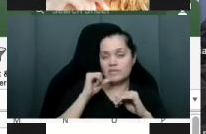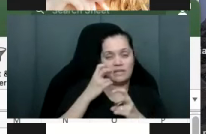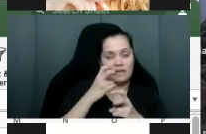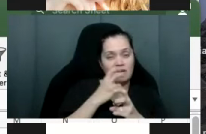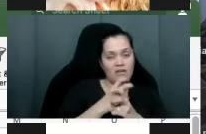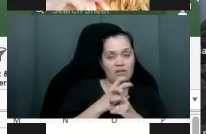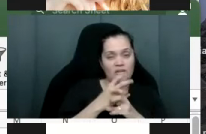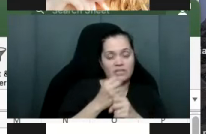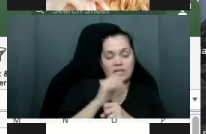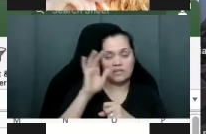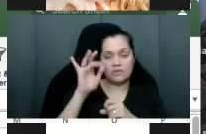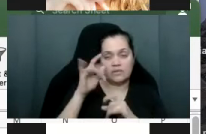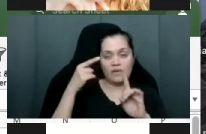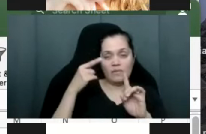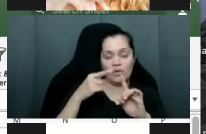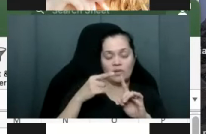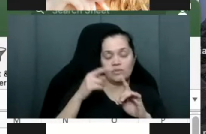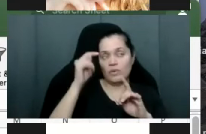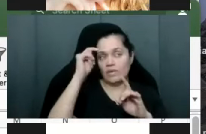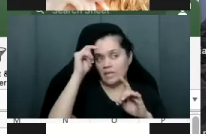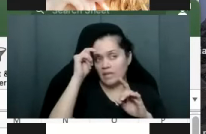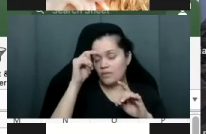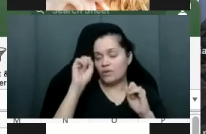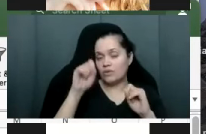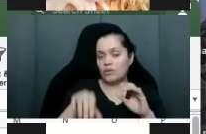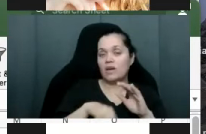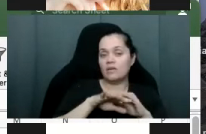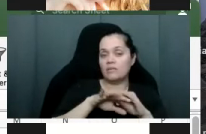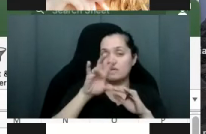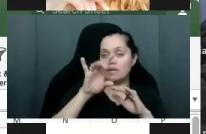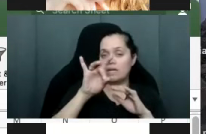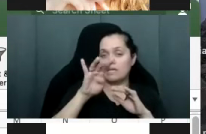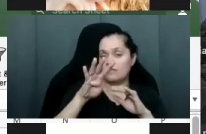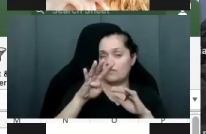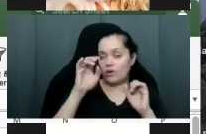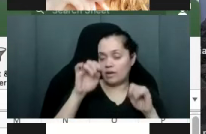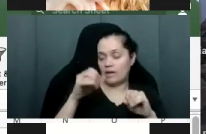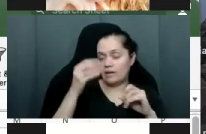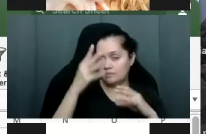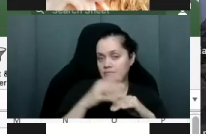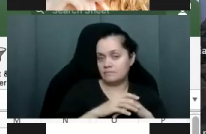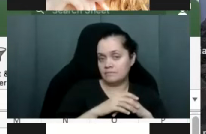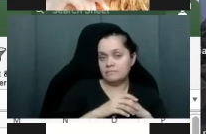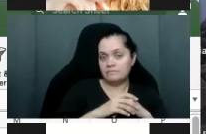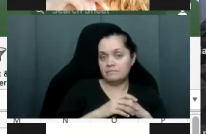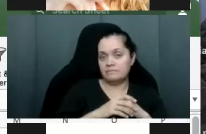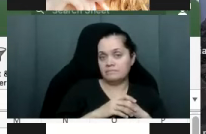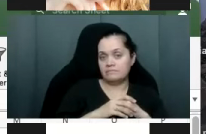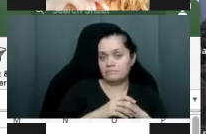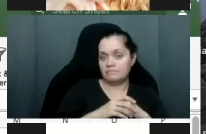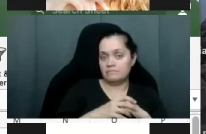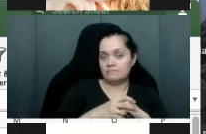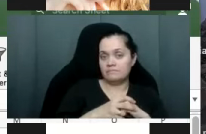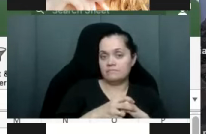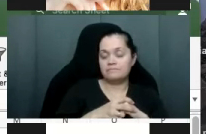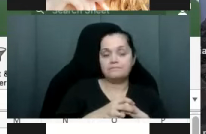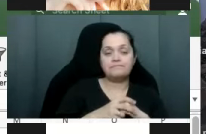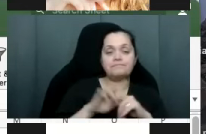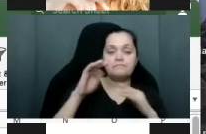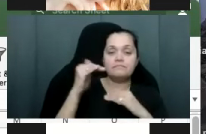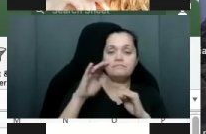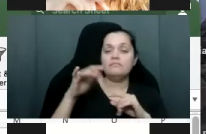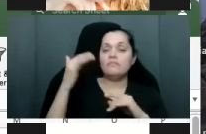get 25 when theoretically you could get 84. Your limit is 25.